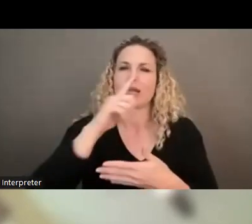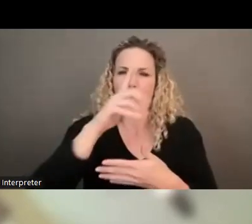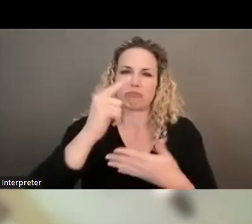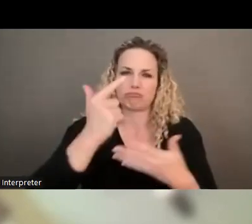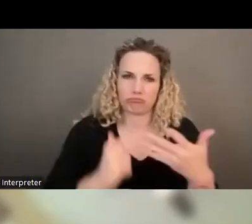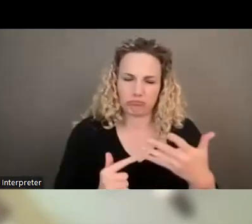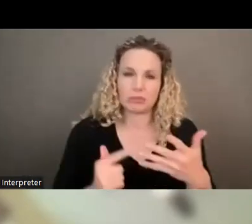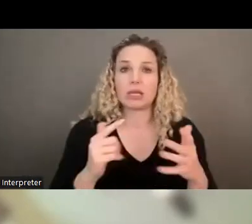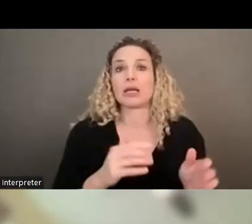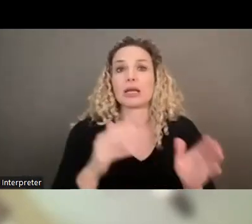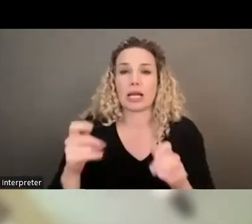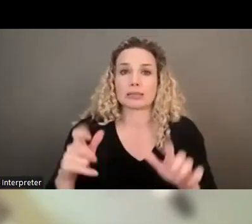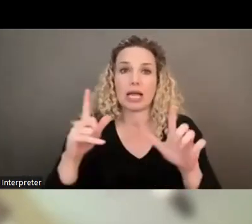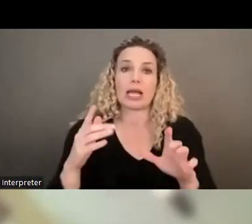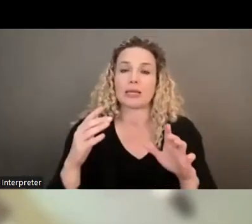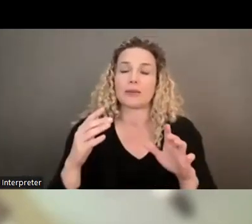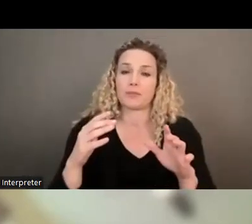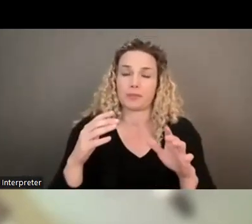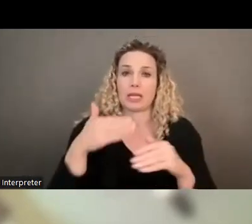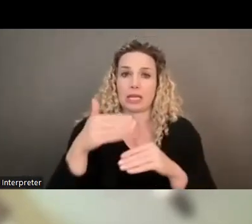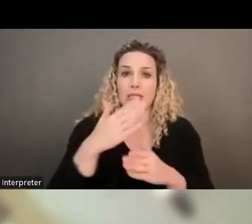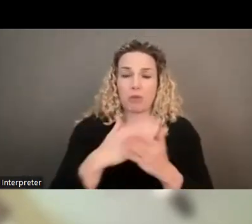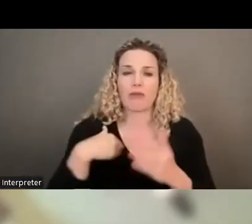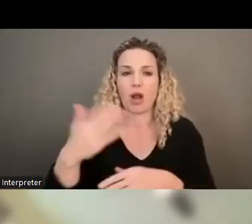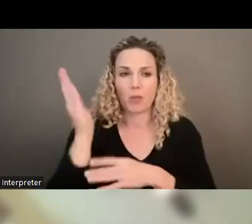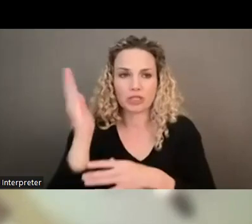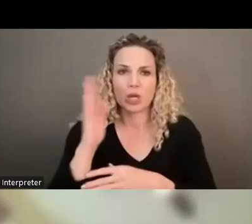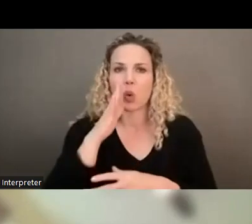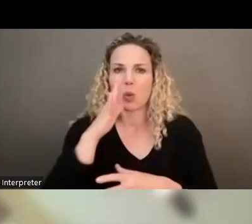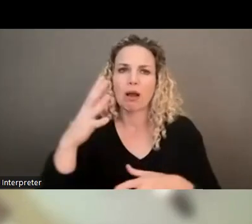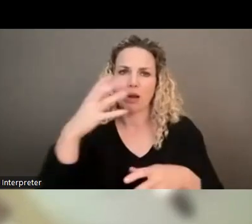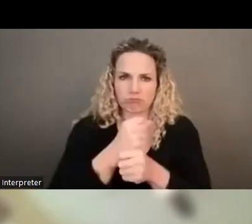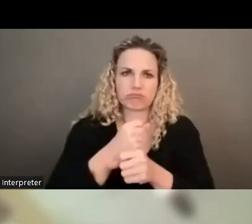In the next part of our presentation, we will give you an overview of the